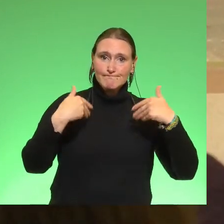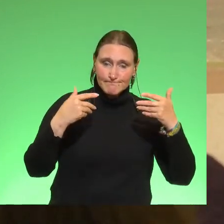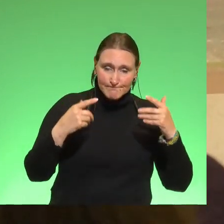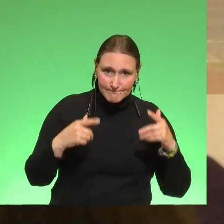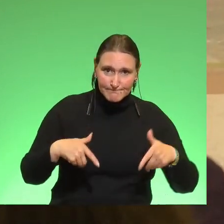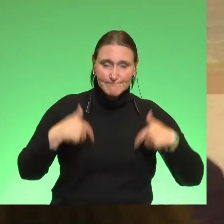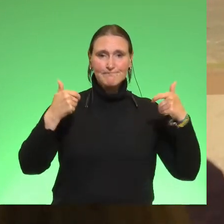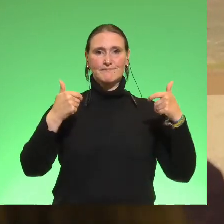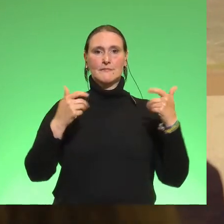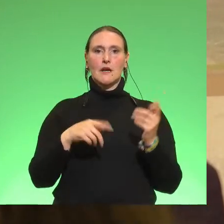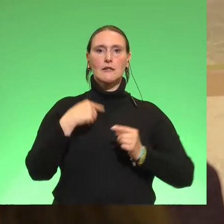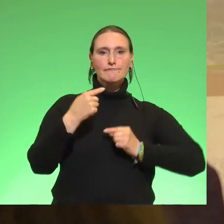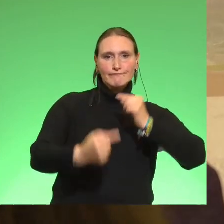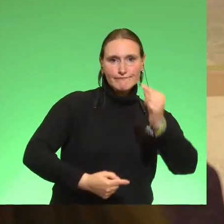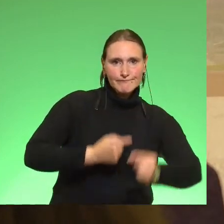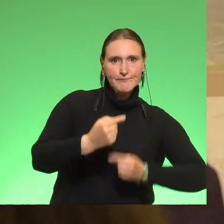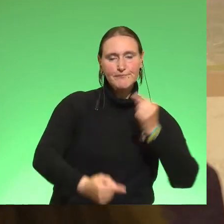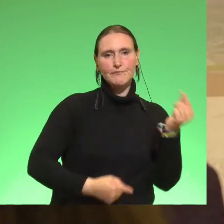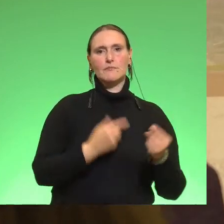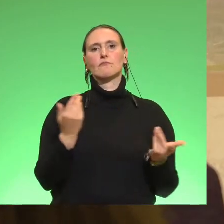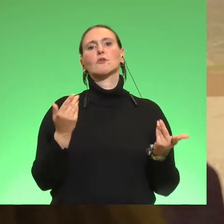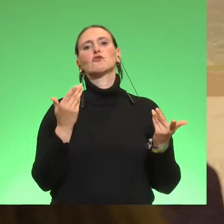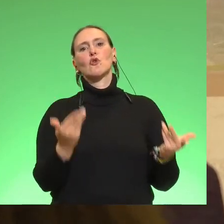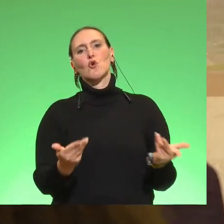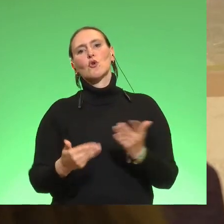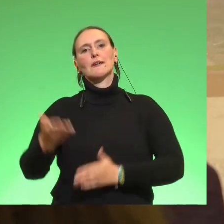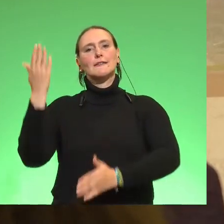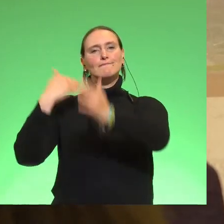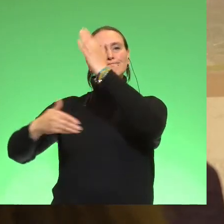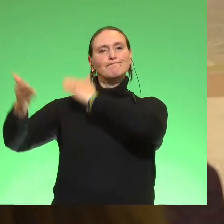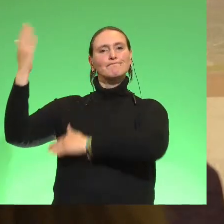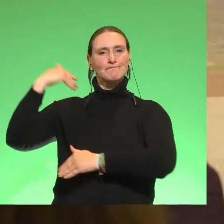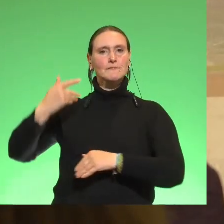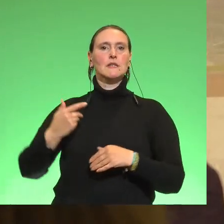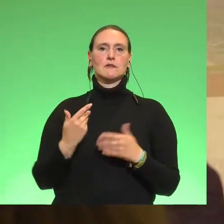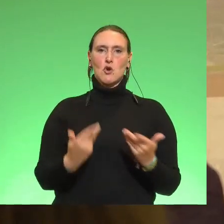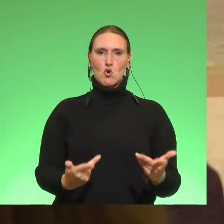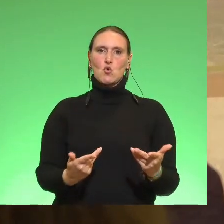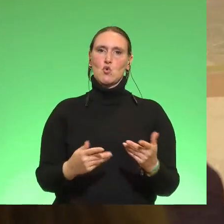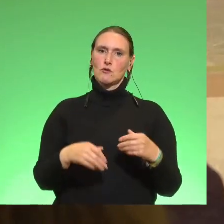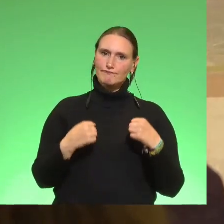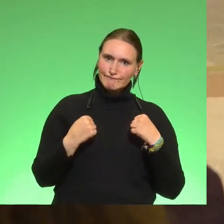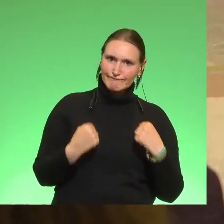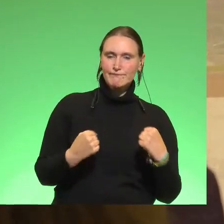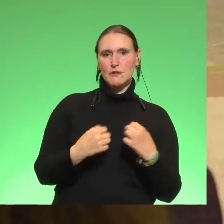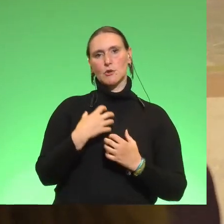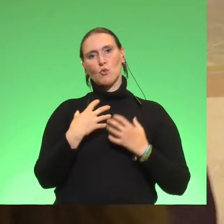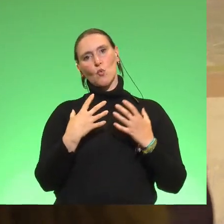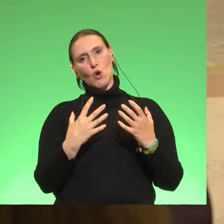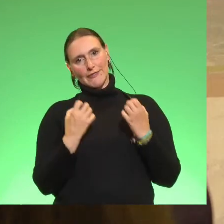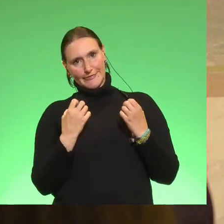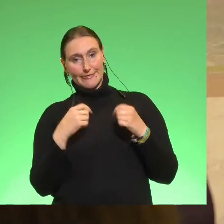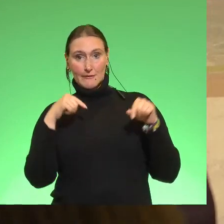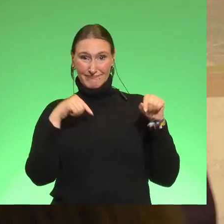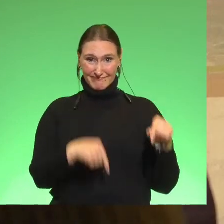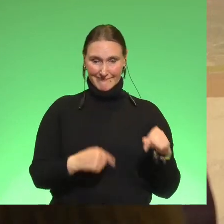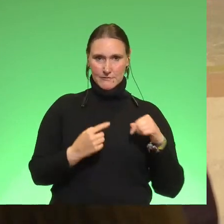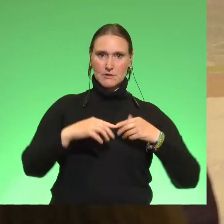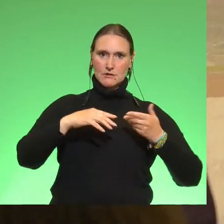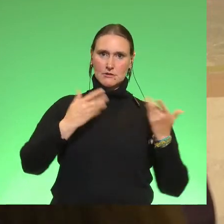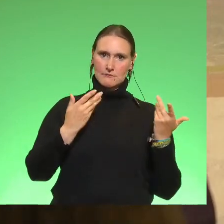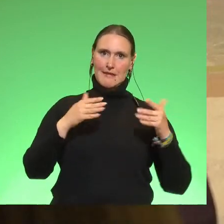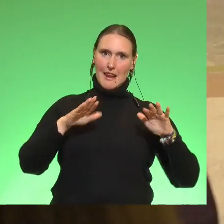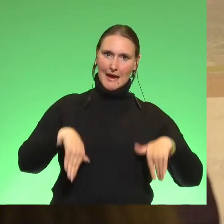we've been planning many months ago. The talk series titled Let There Be Lumbung,